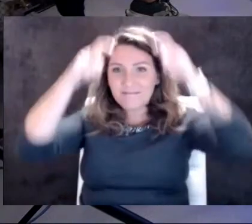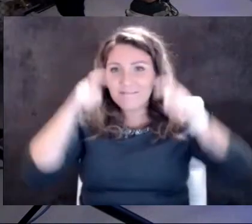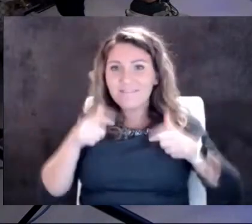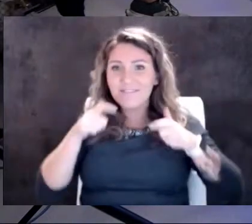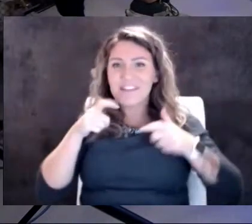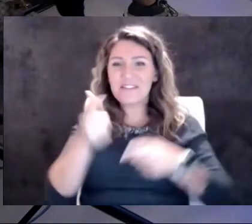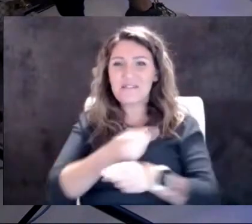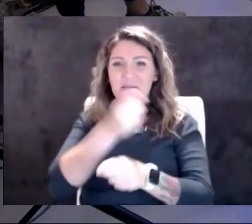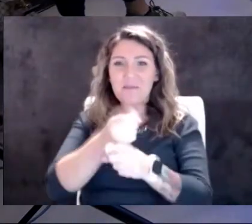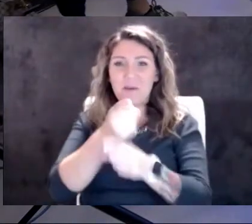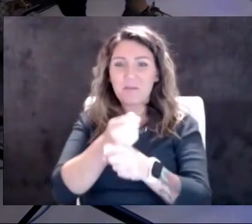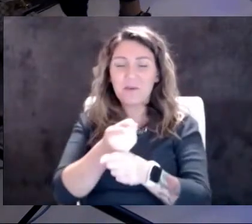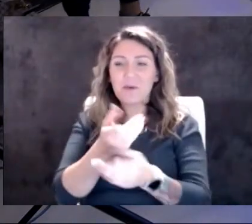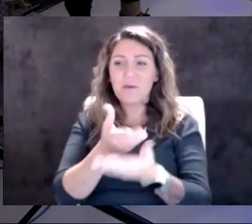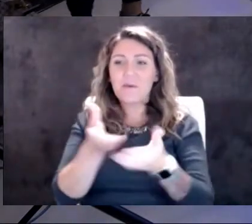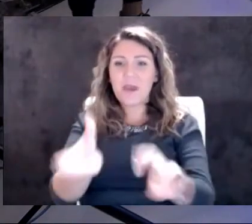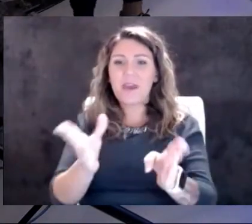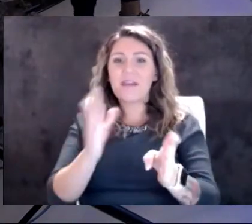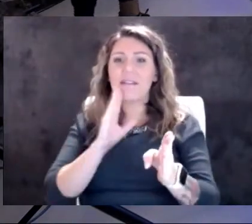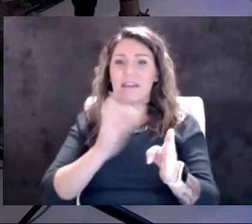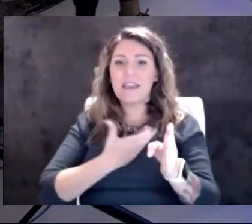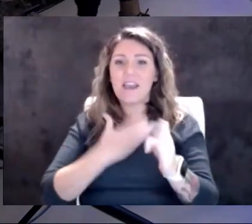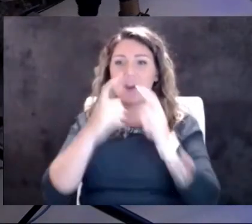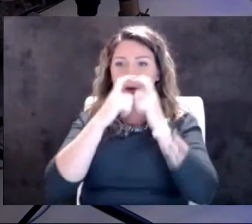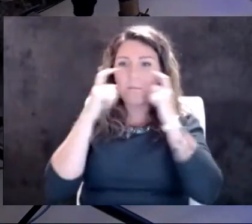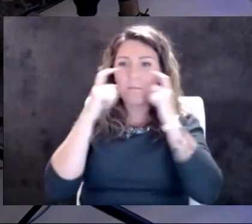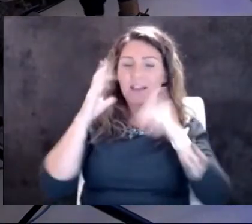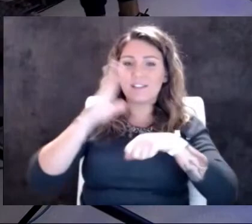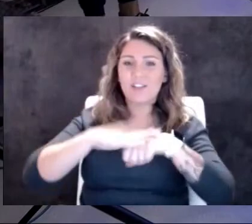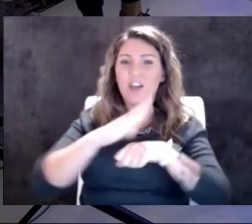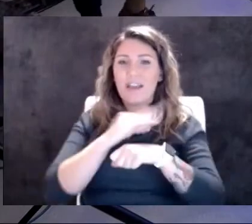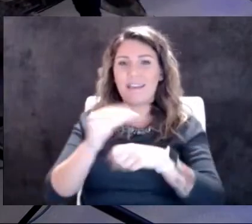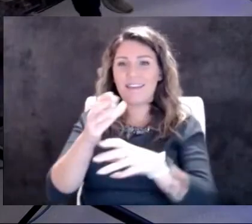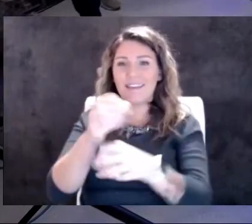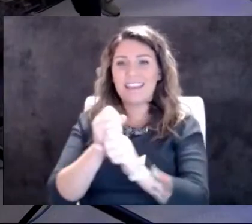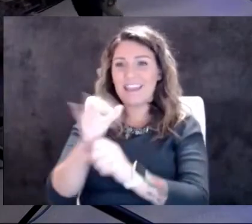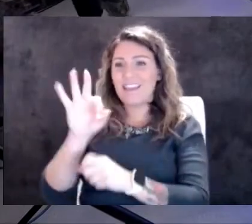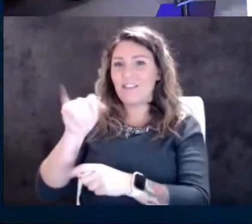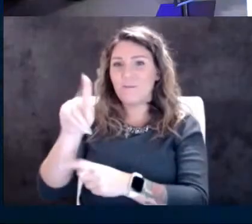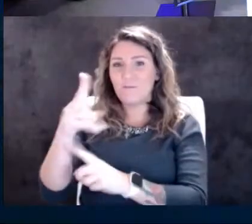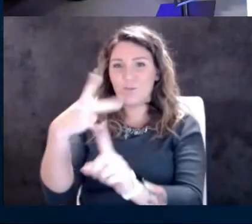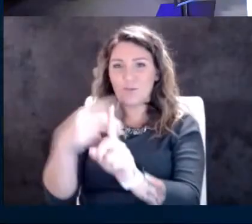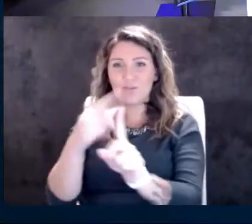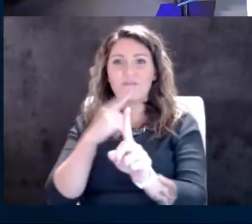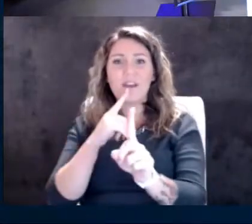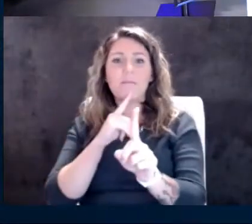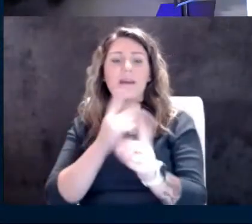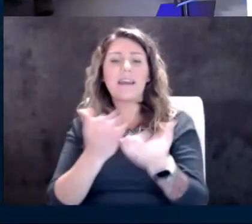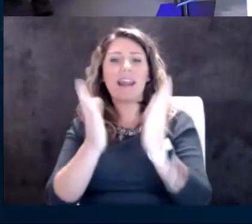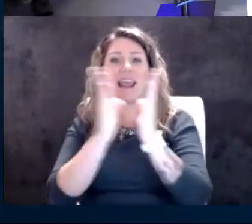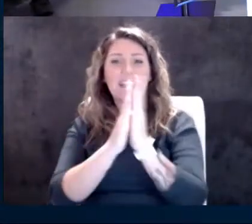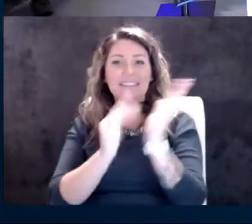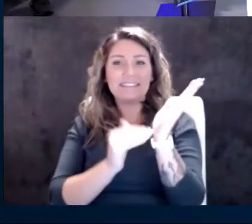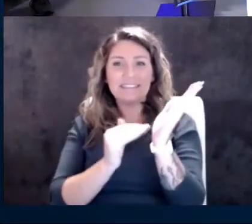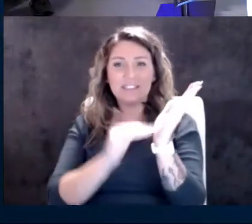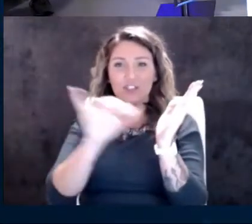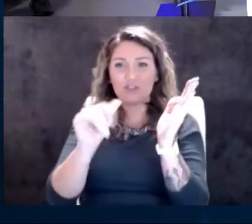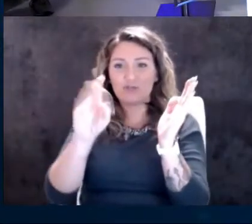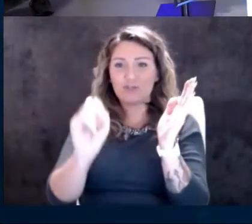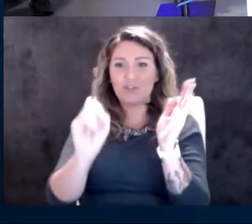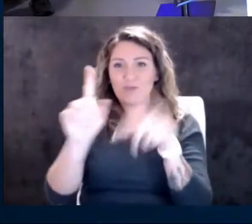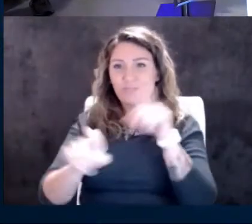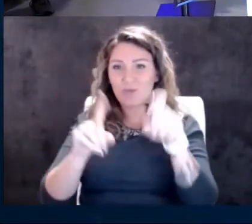to put our masks on. We're going to get the flu shot. And while we're doing that, I'm going to keep asking Dr. Jones questions because we're going to have to take our stuff